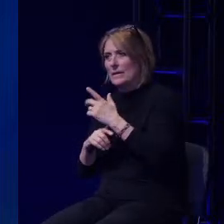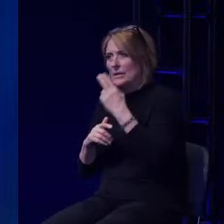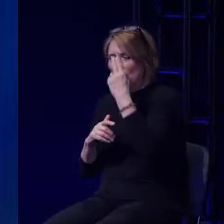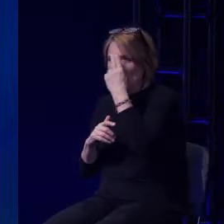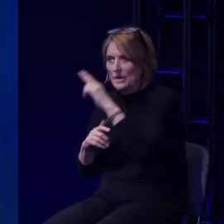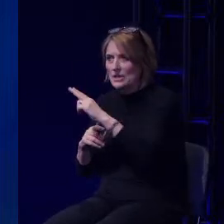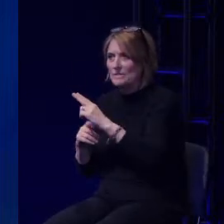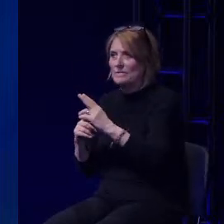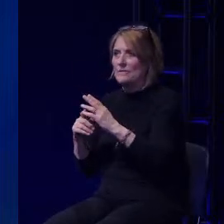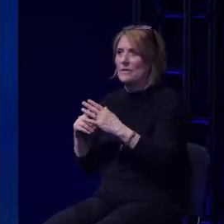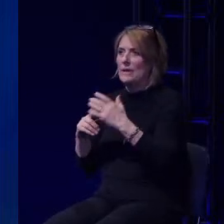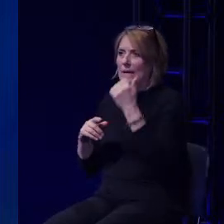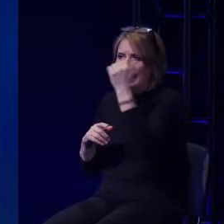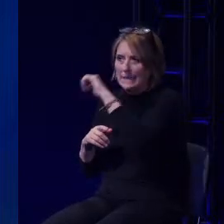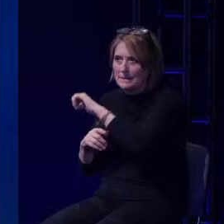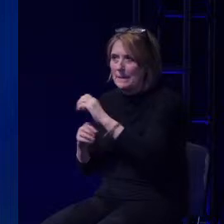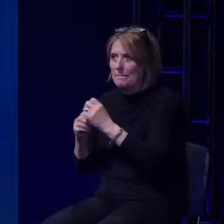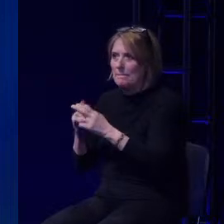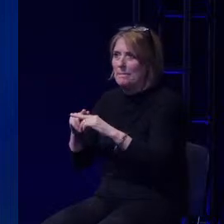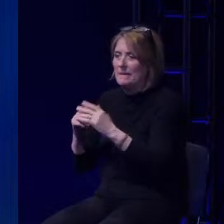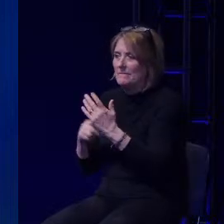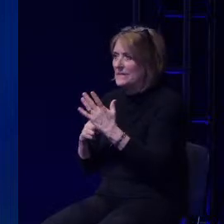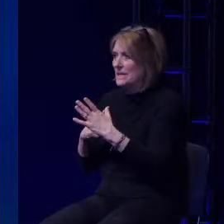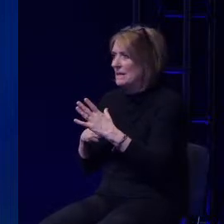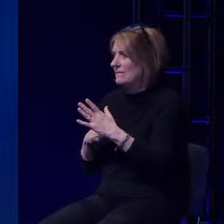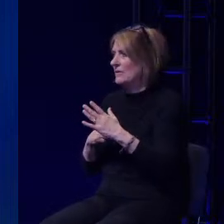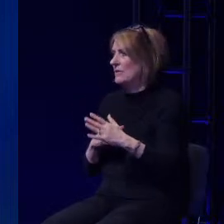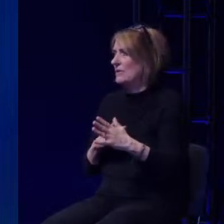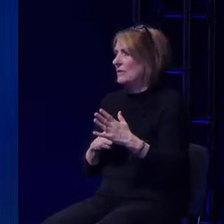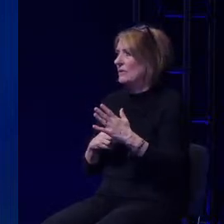as well as a BAFTA win for Best Cinematography.